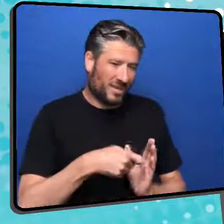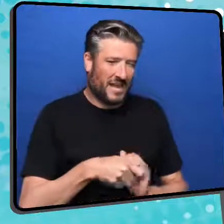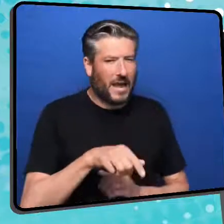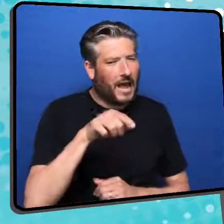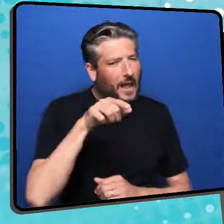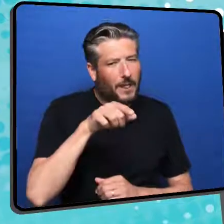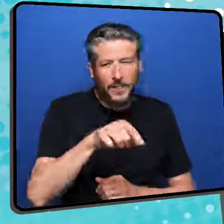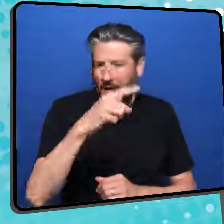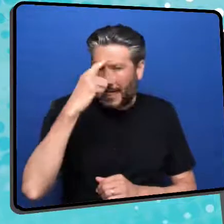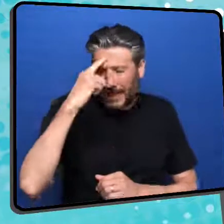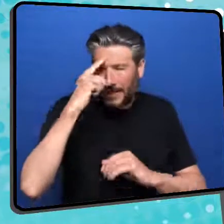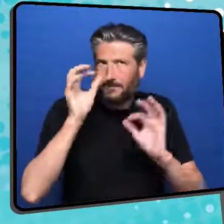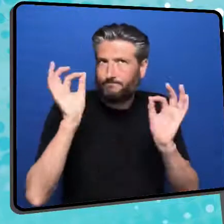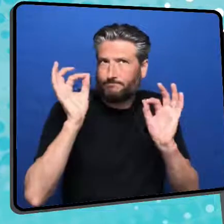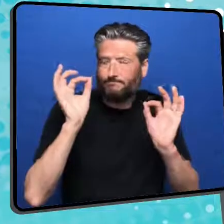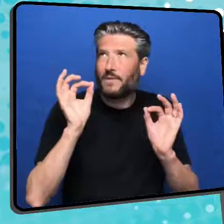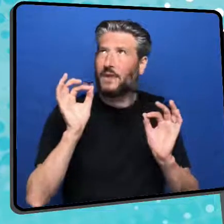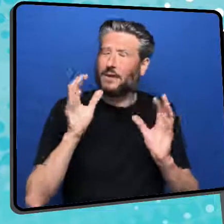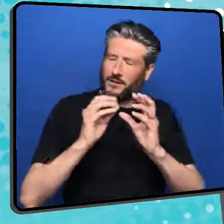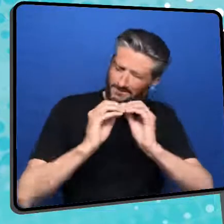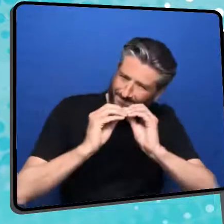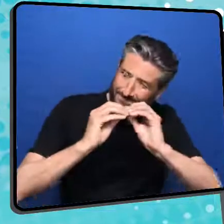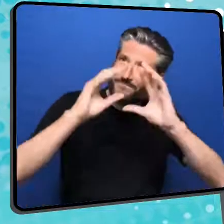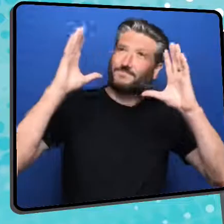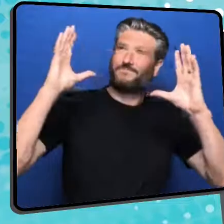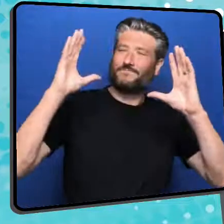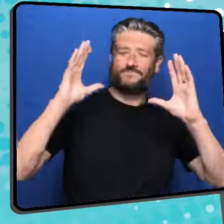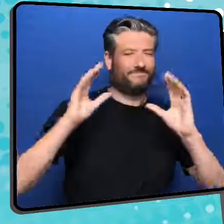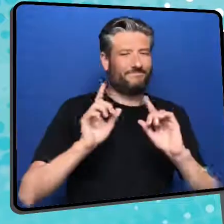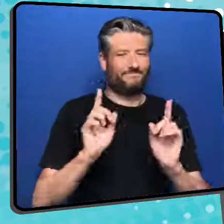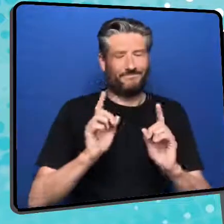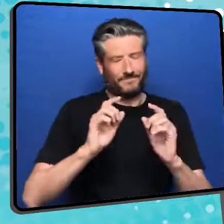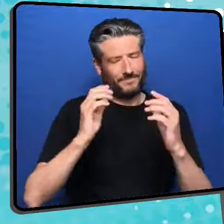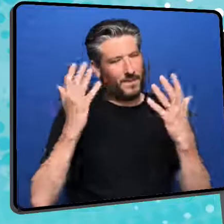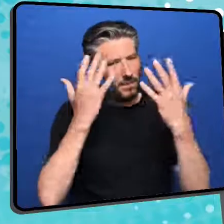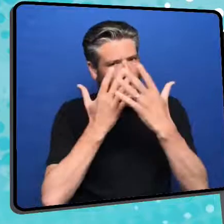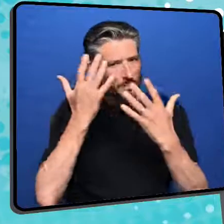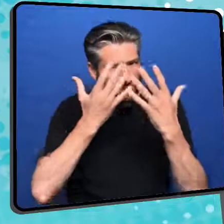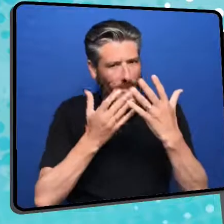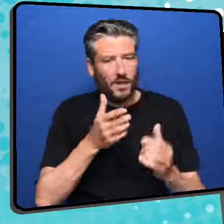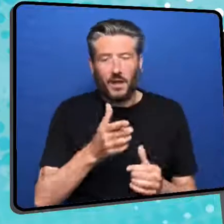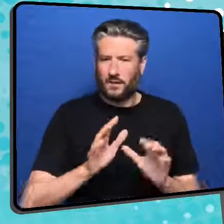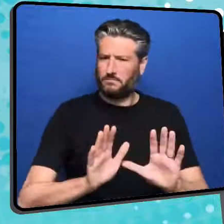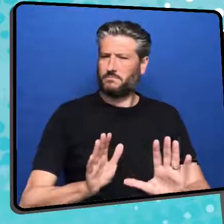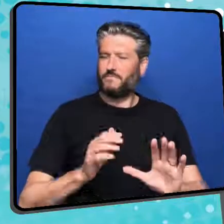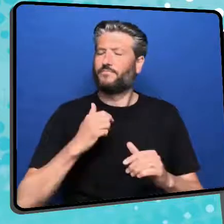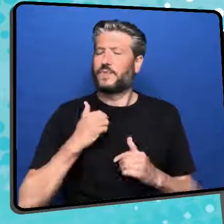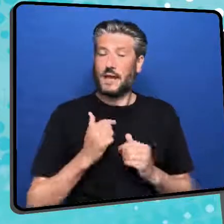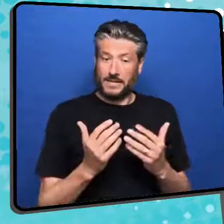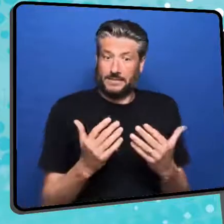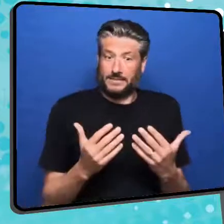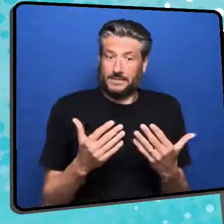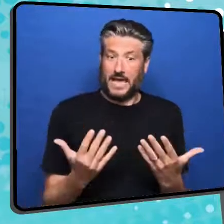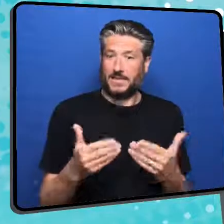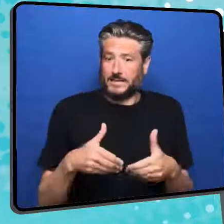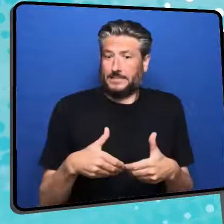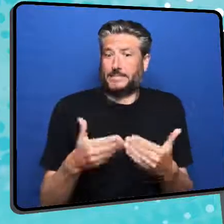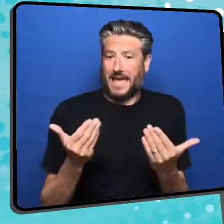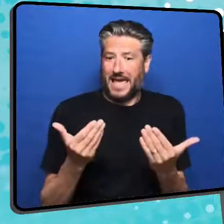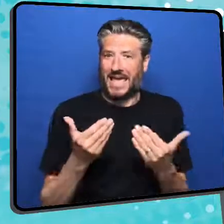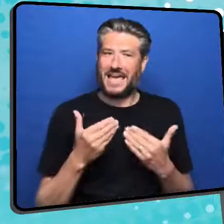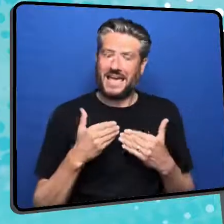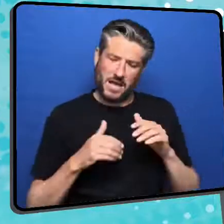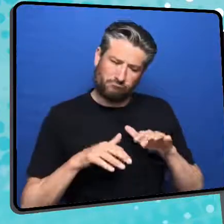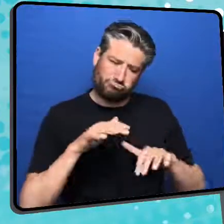how they want to see how the product developed. So then we have like 10, 15 days where we just do like a minimum viable